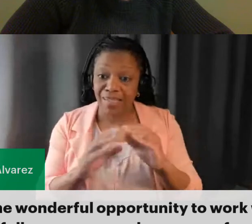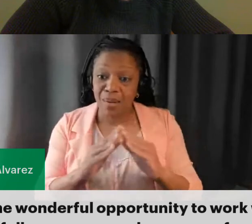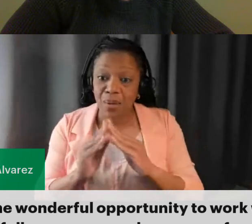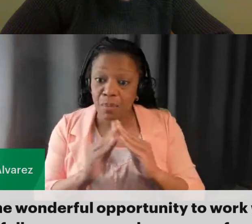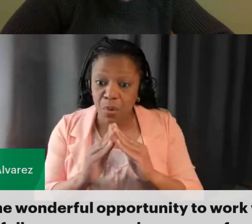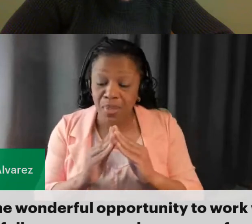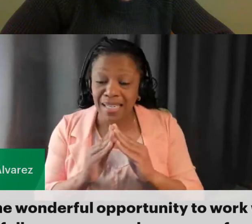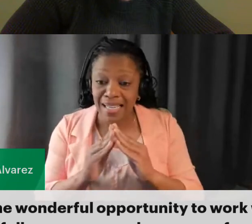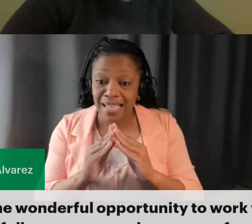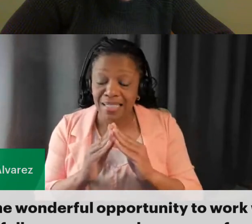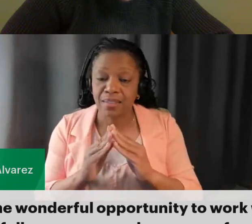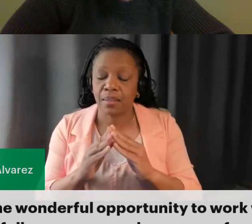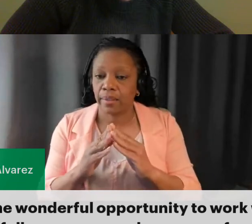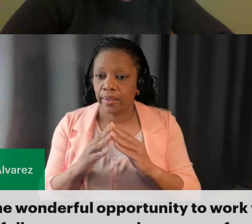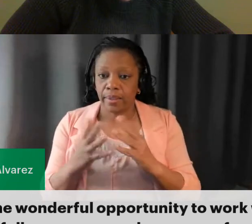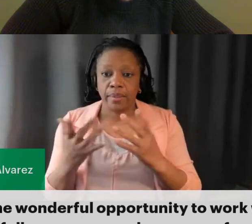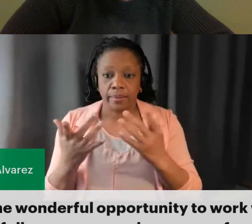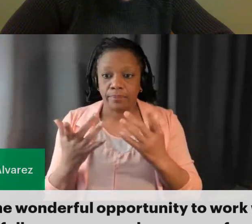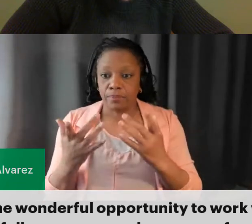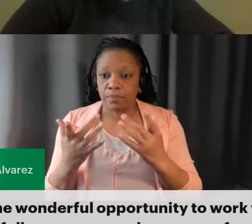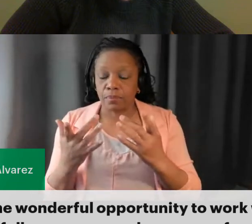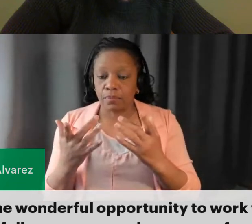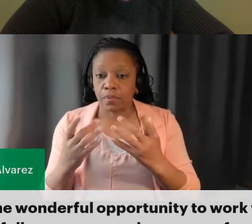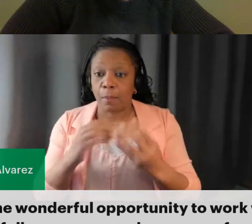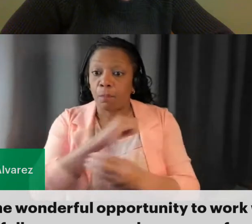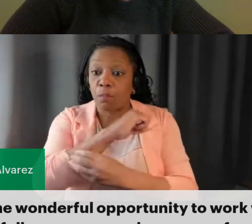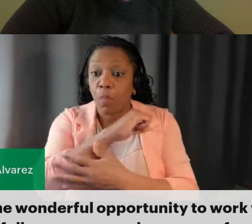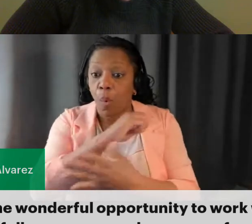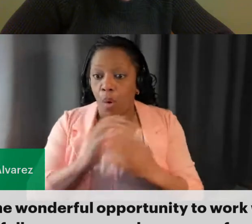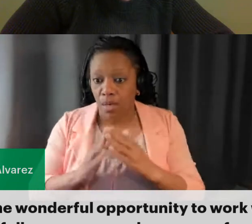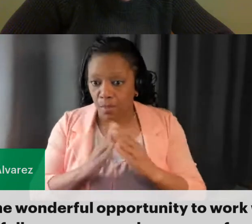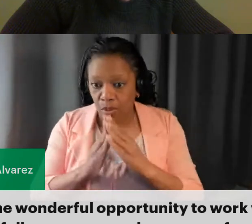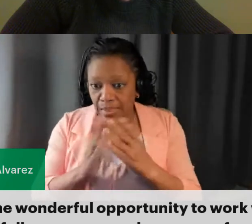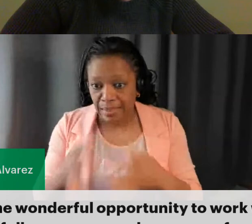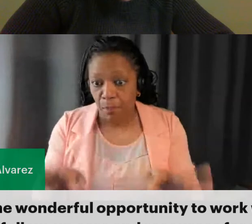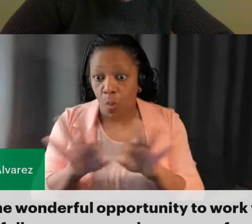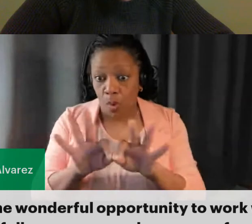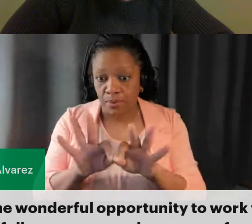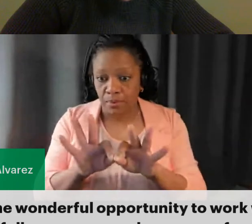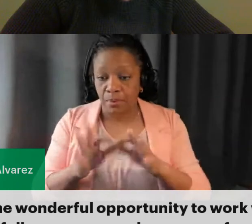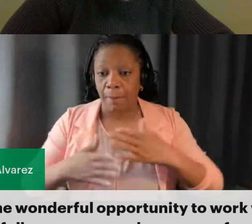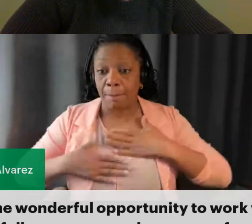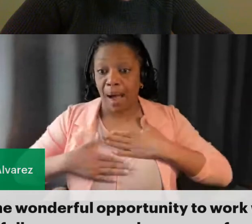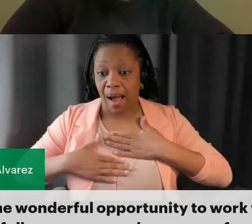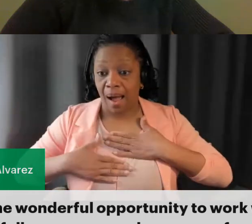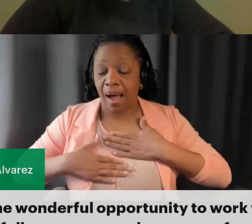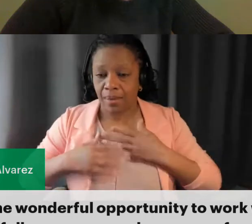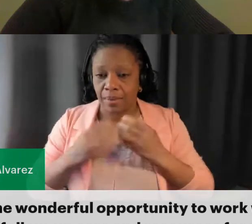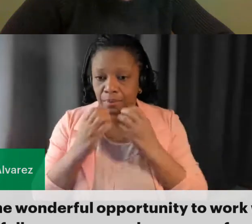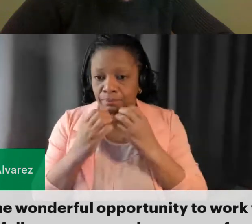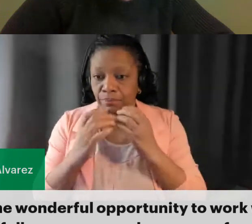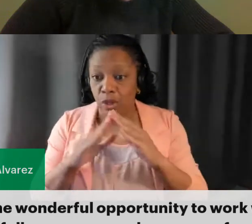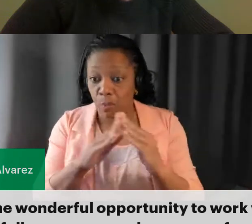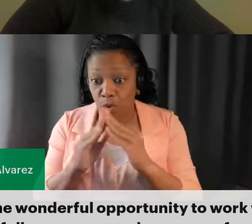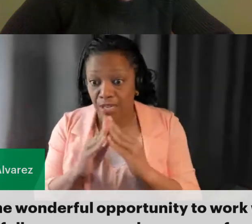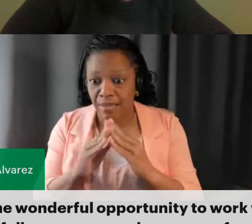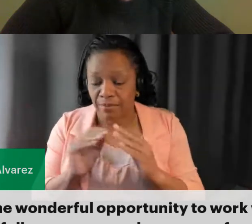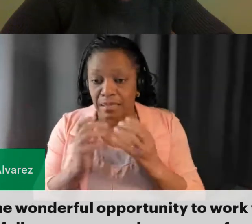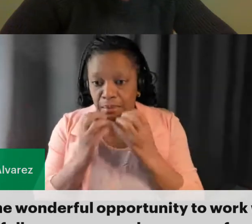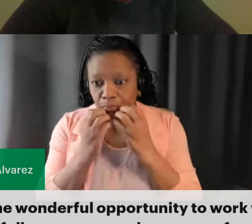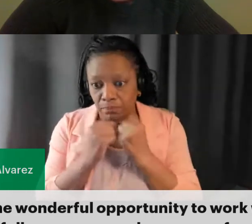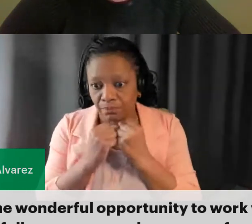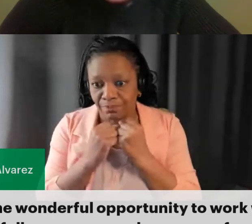and healthcare has that connection right now in my community. So, yes to that question. And I think I went the long way